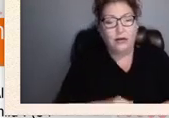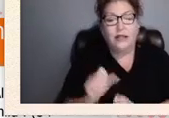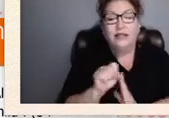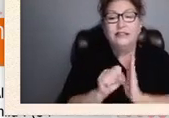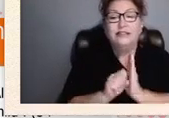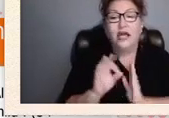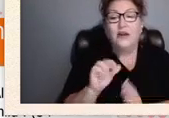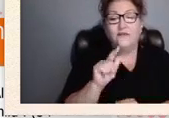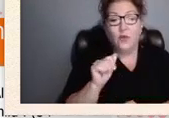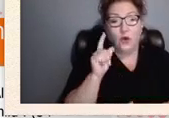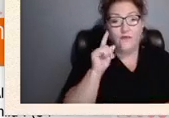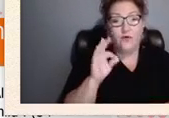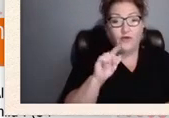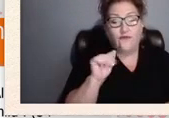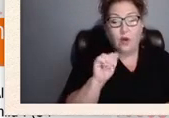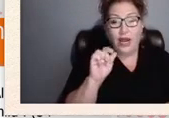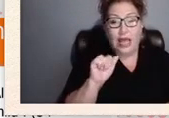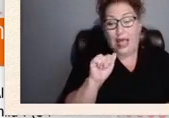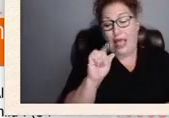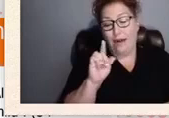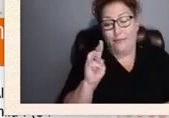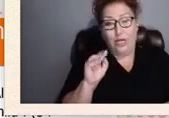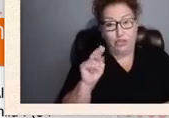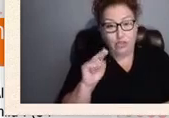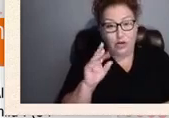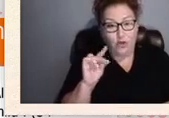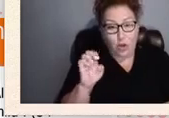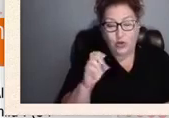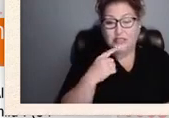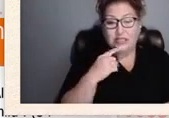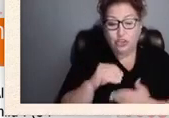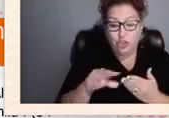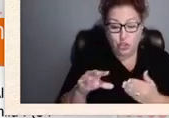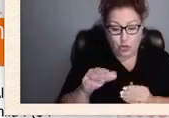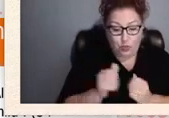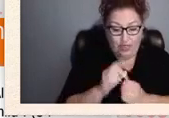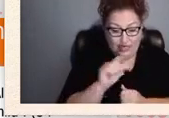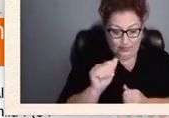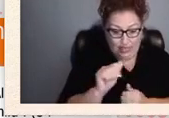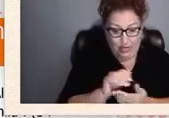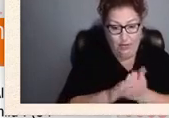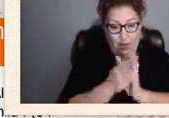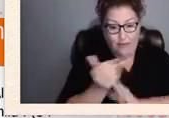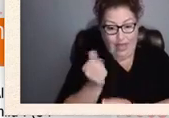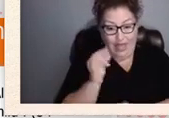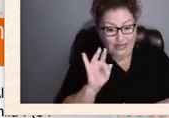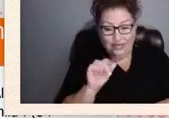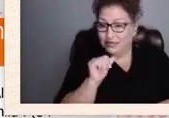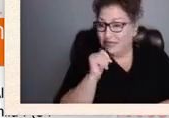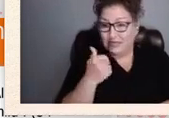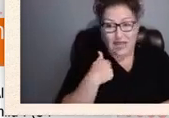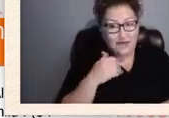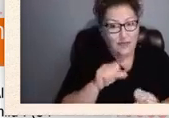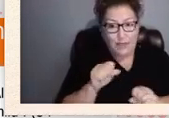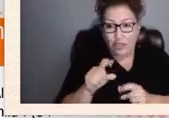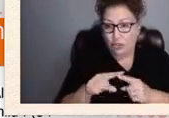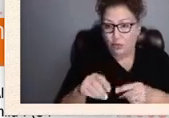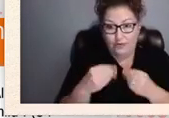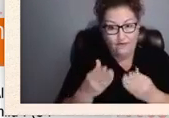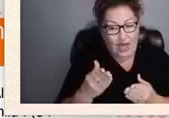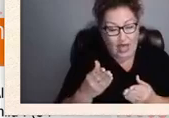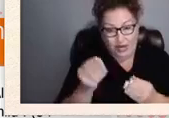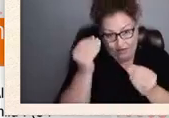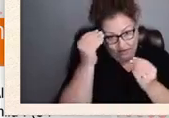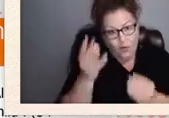Florida Administrative Code, says that if the student with a disability has reached the age of majority and does not have the ability to provide informed consent